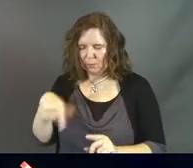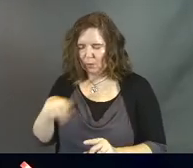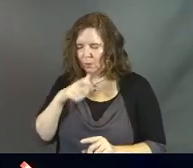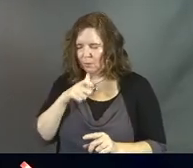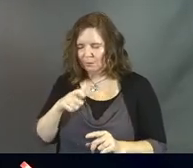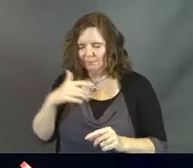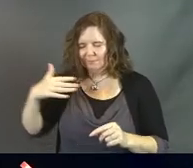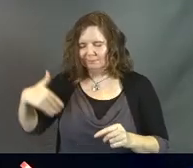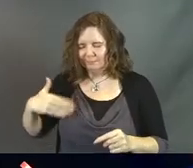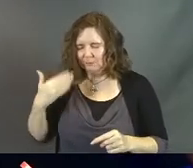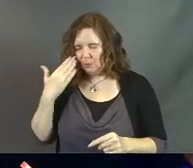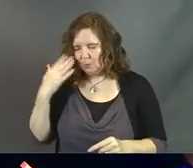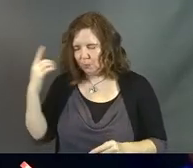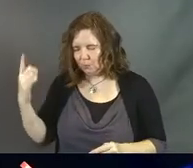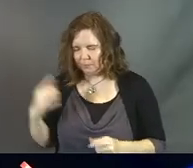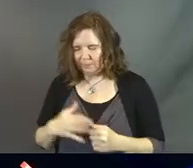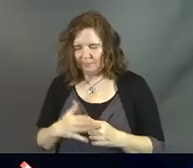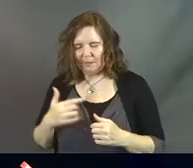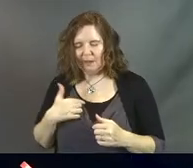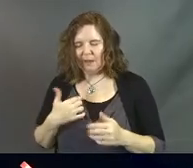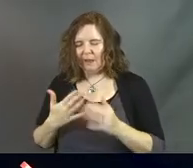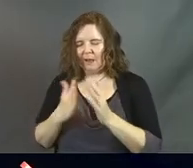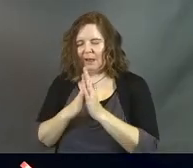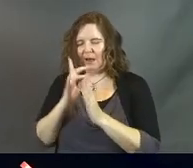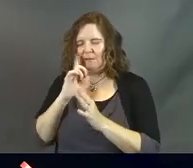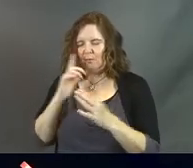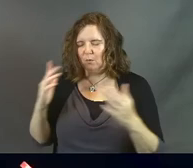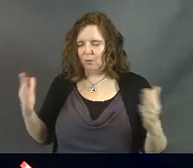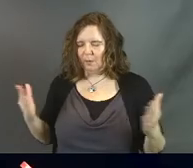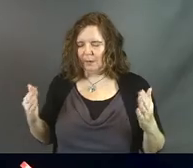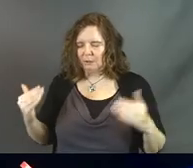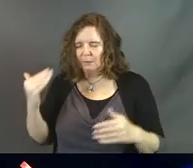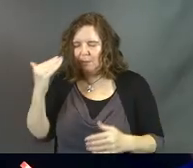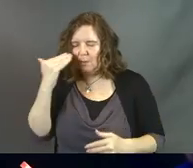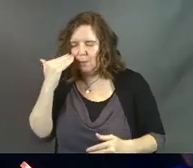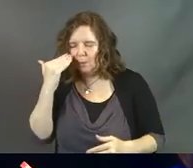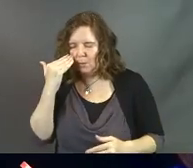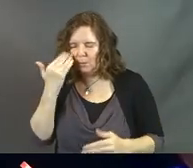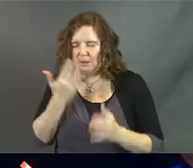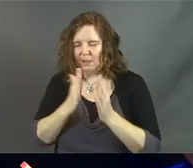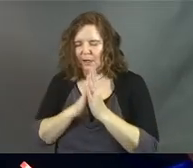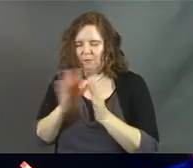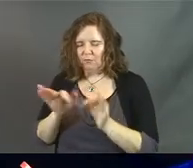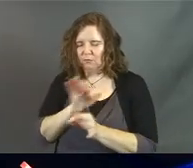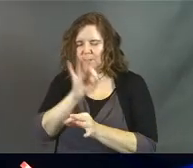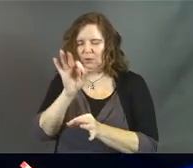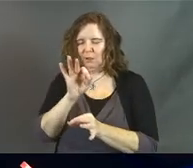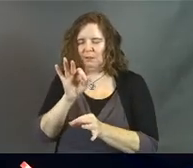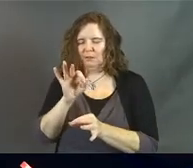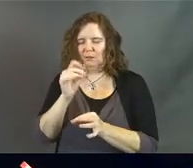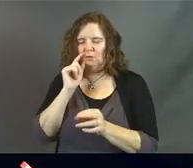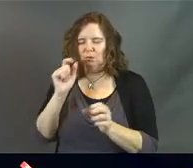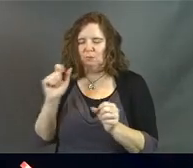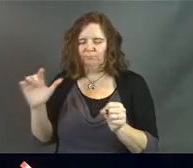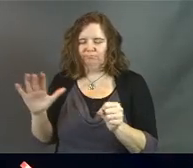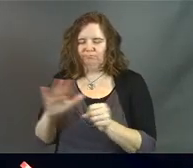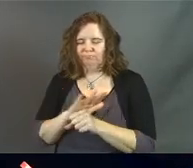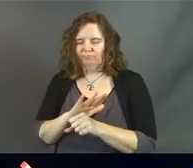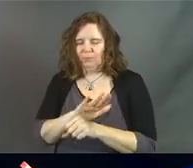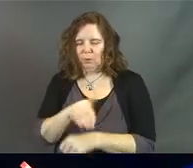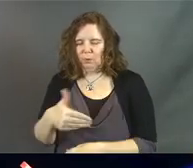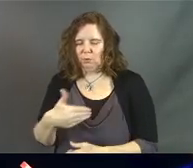who don't yet know you. God, I just ask for your presence to be known. I ask for your spirit to flood their